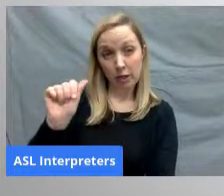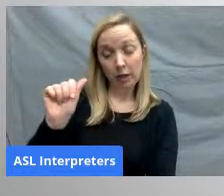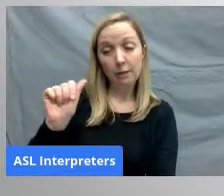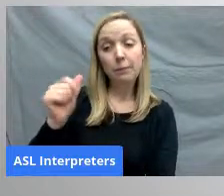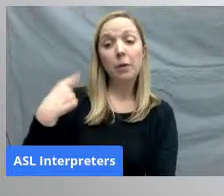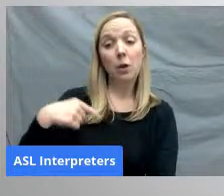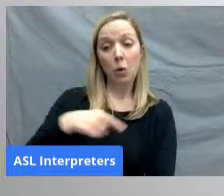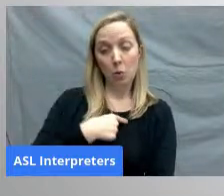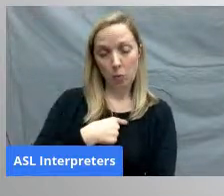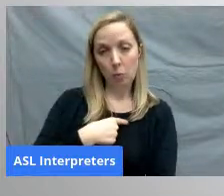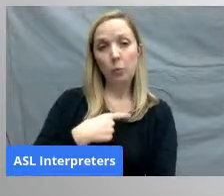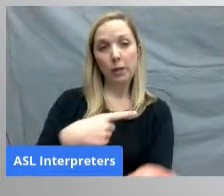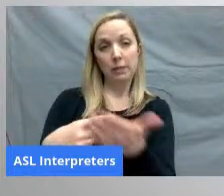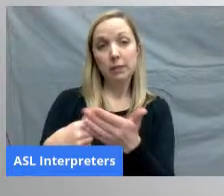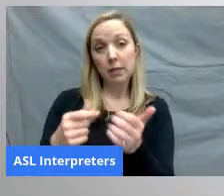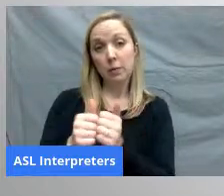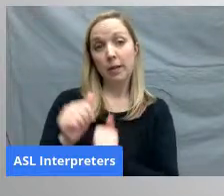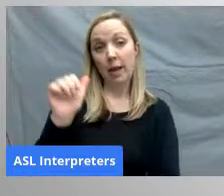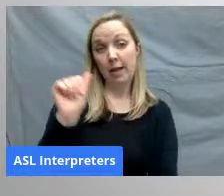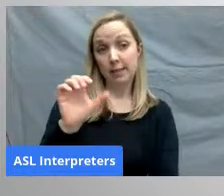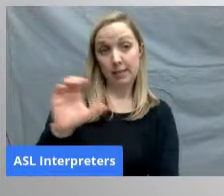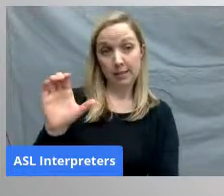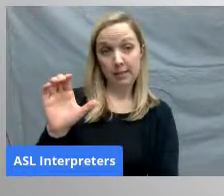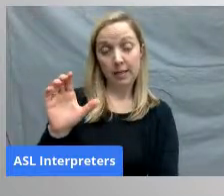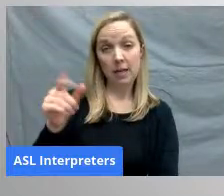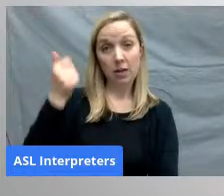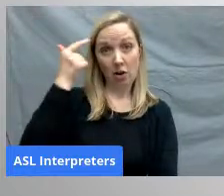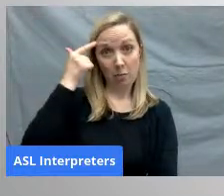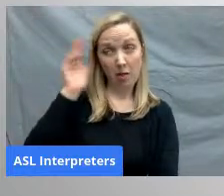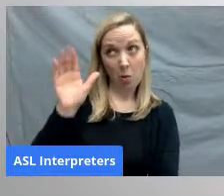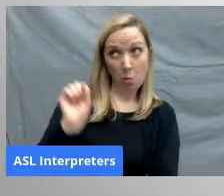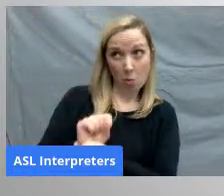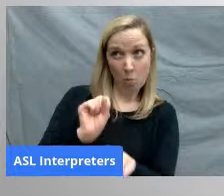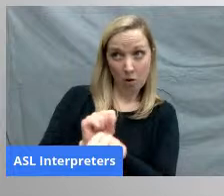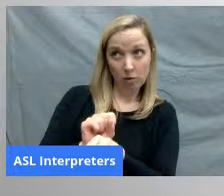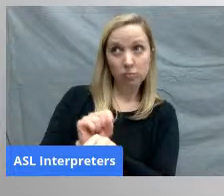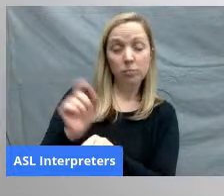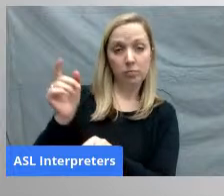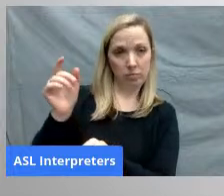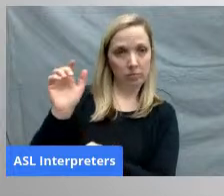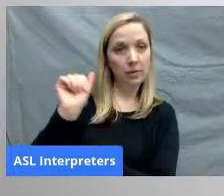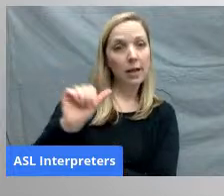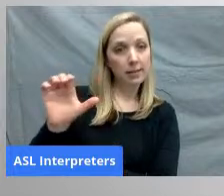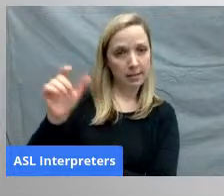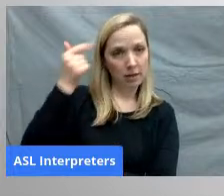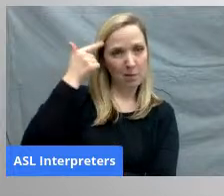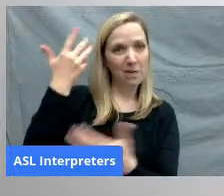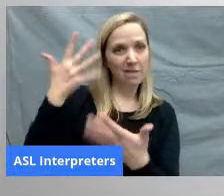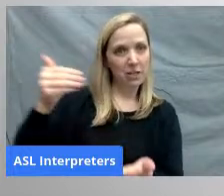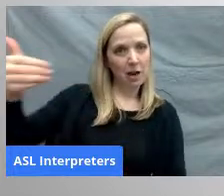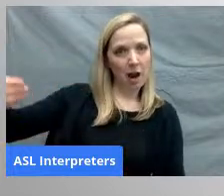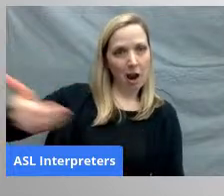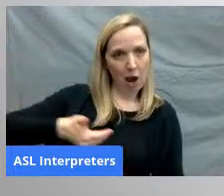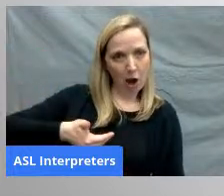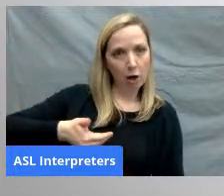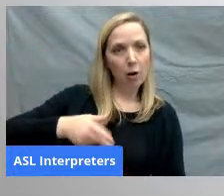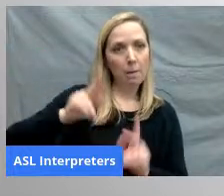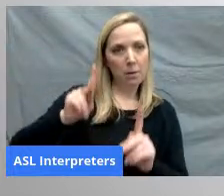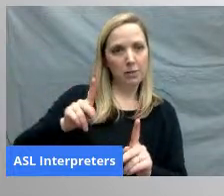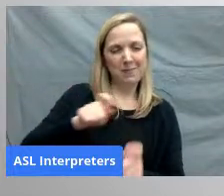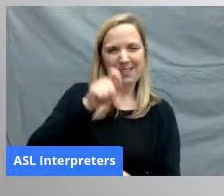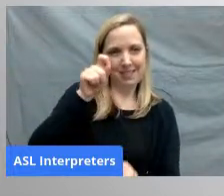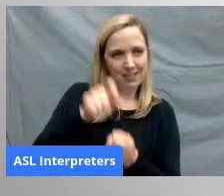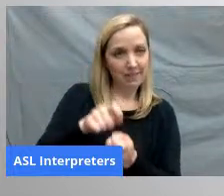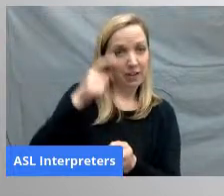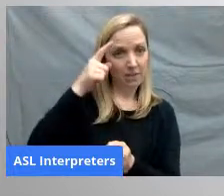government regarding their work in that area, and they had hired someone specifically to be responsible for that work for the Athens Clark